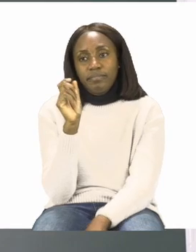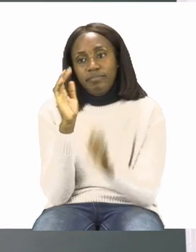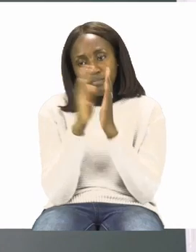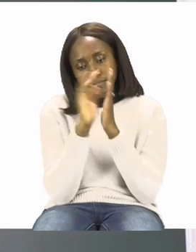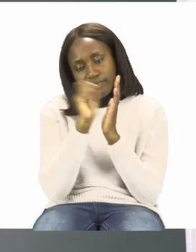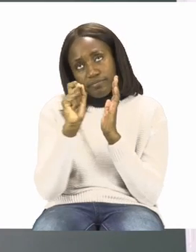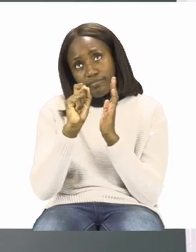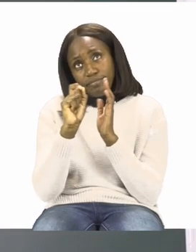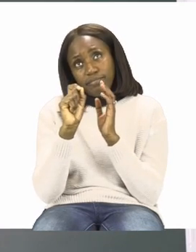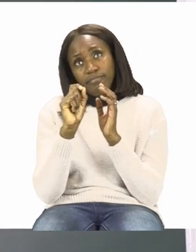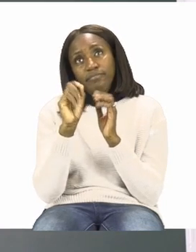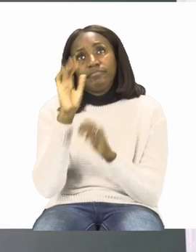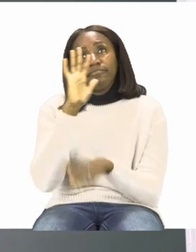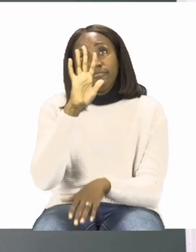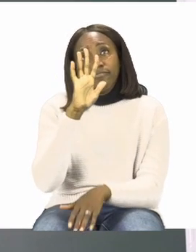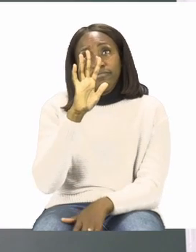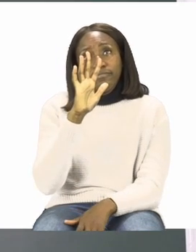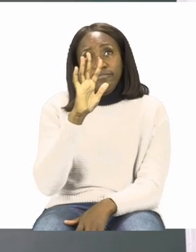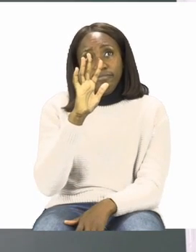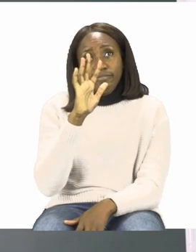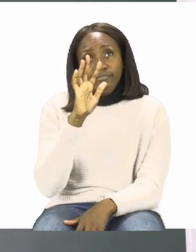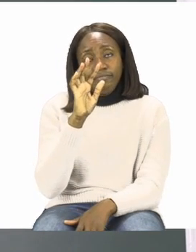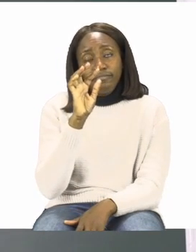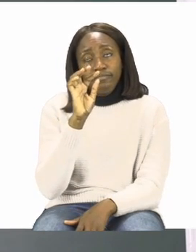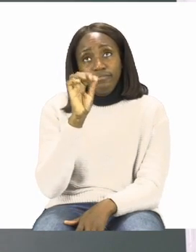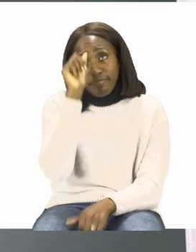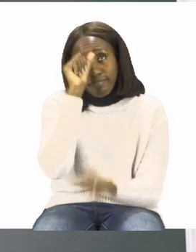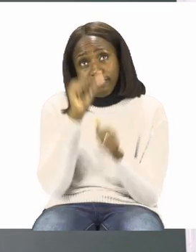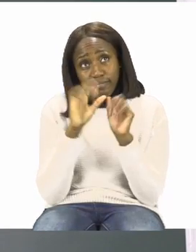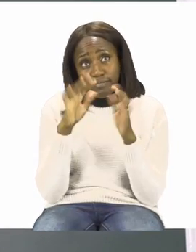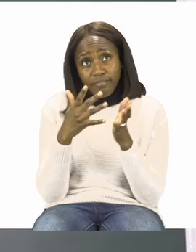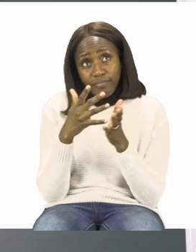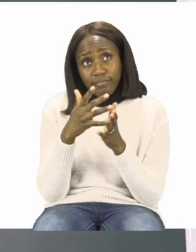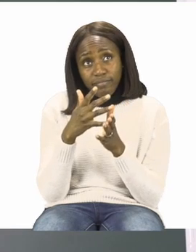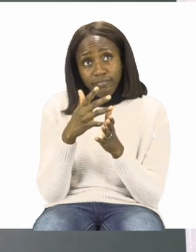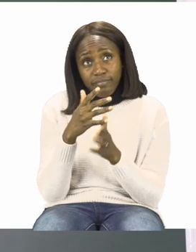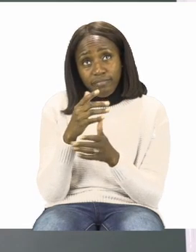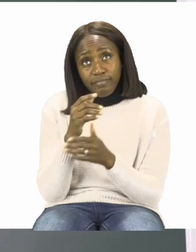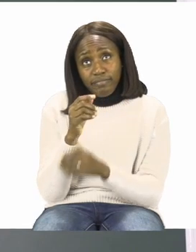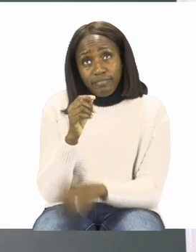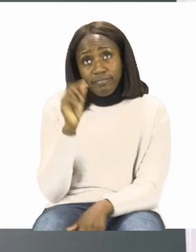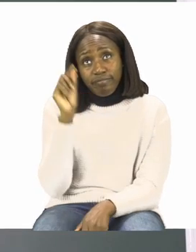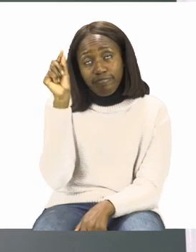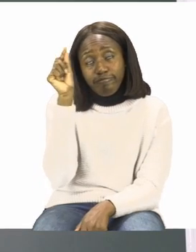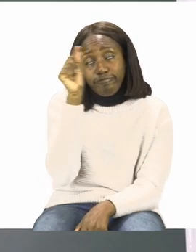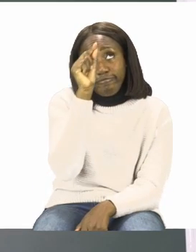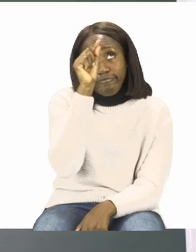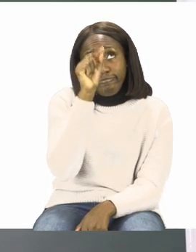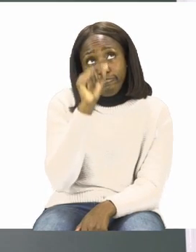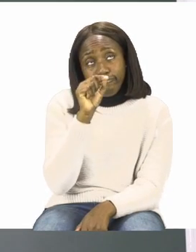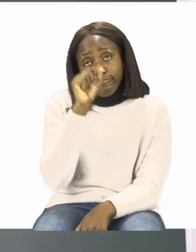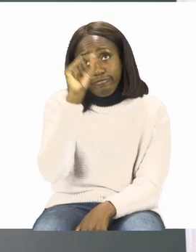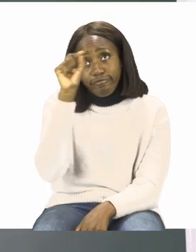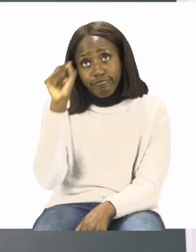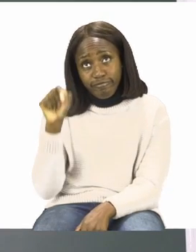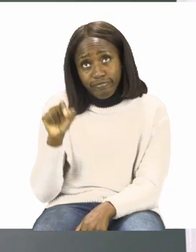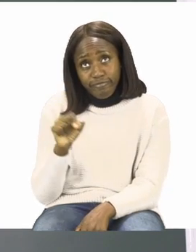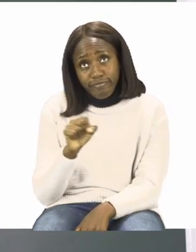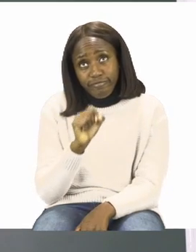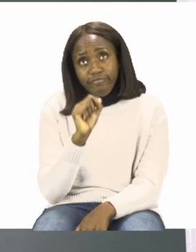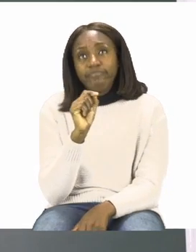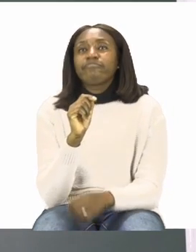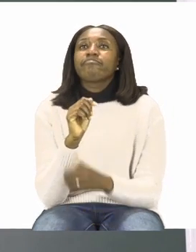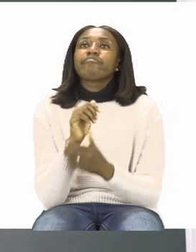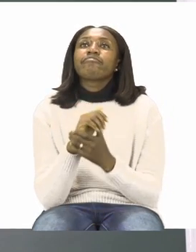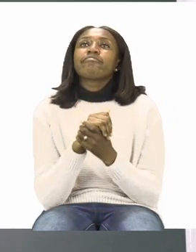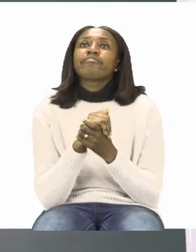the air. Can we all make it together? You draw a little line, you go down